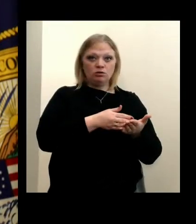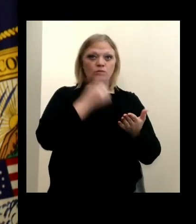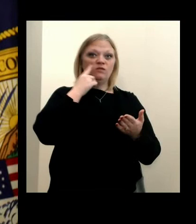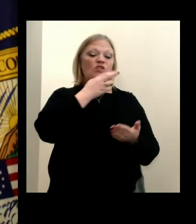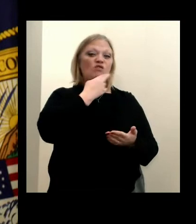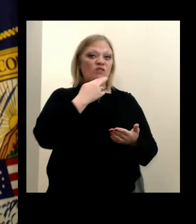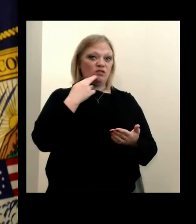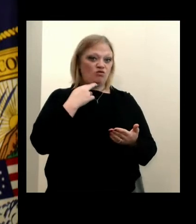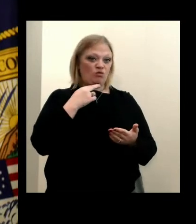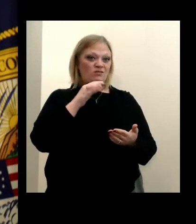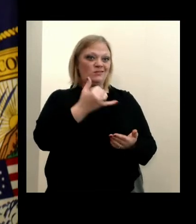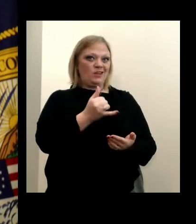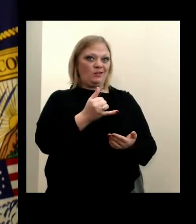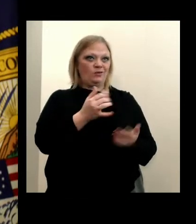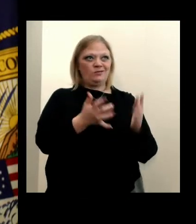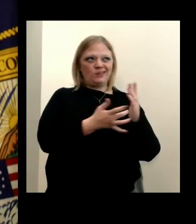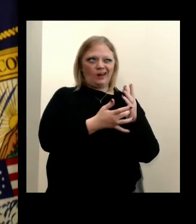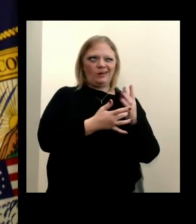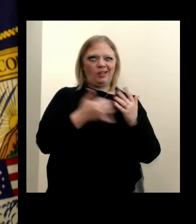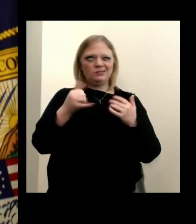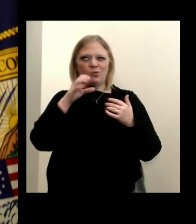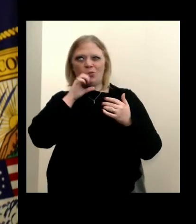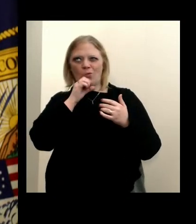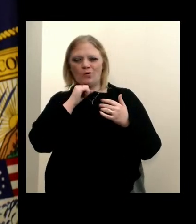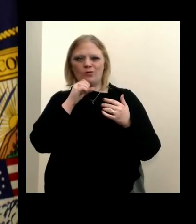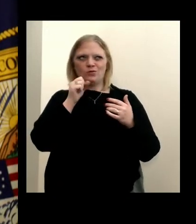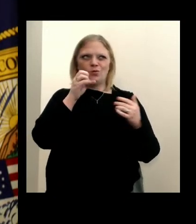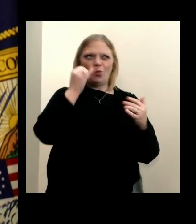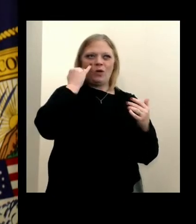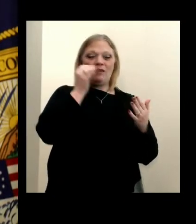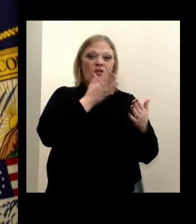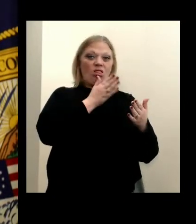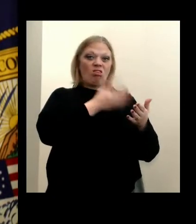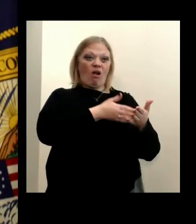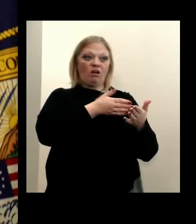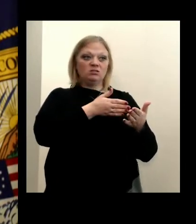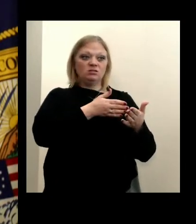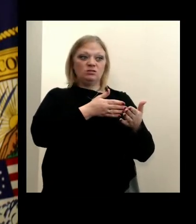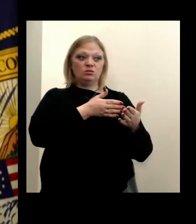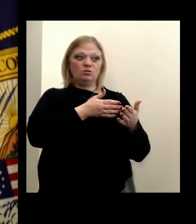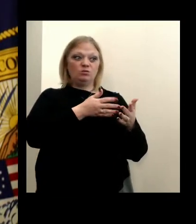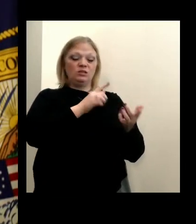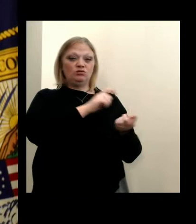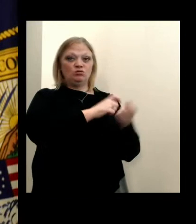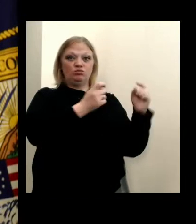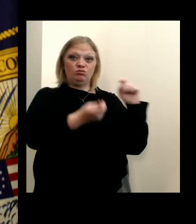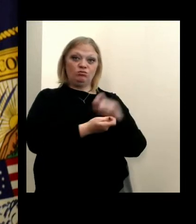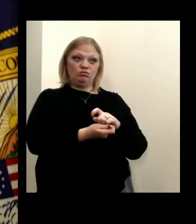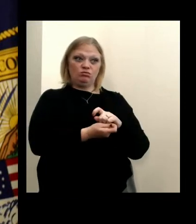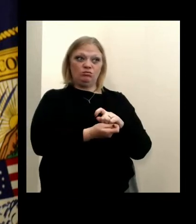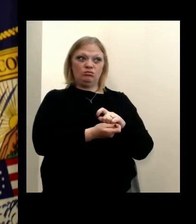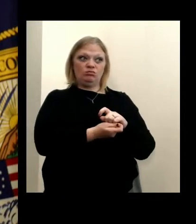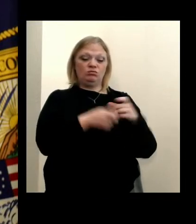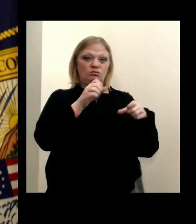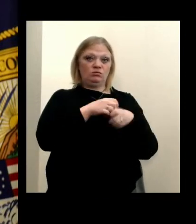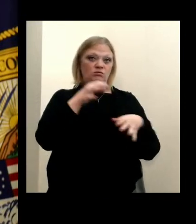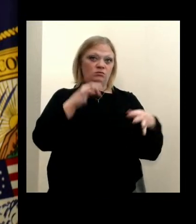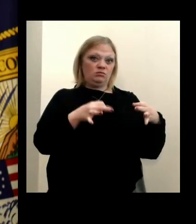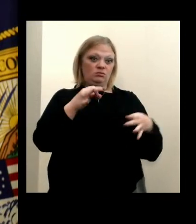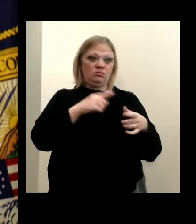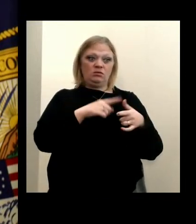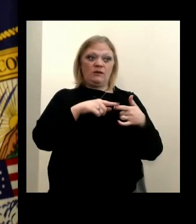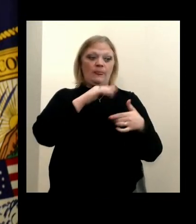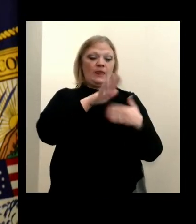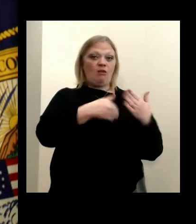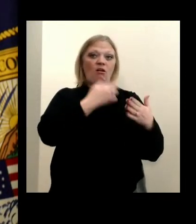be in the yellow, but technically we're still in the orange. So if the lawsuit is overturned at the appellate court, then all those restaurants would have